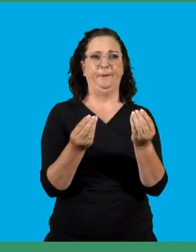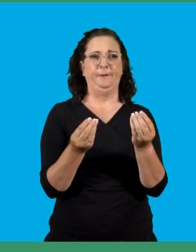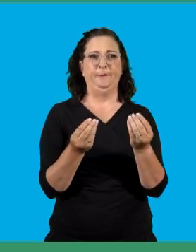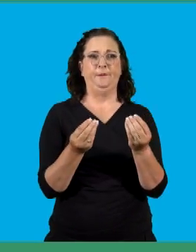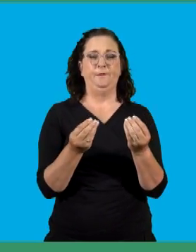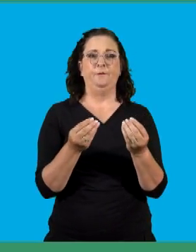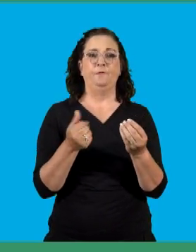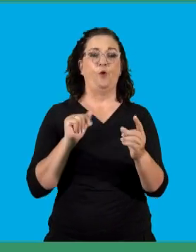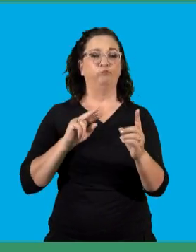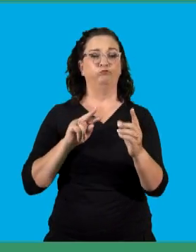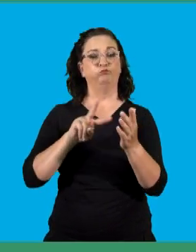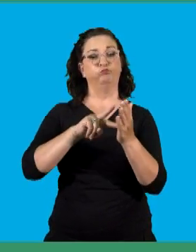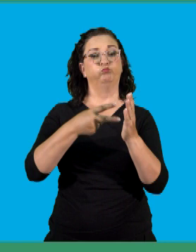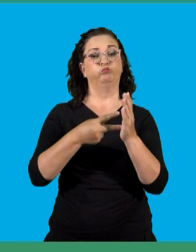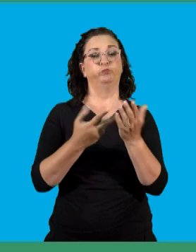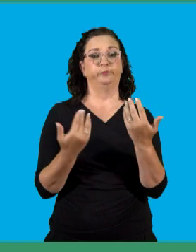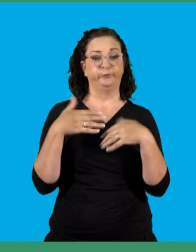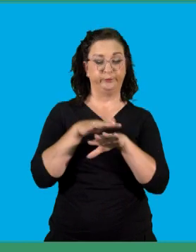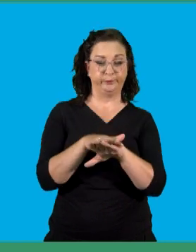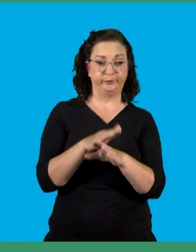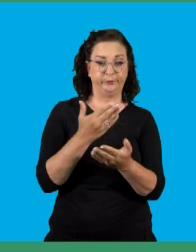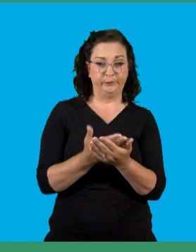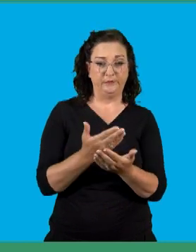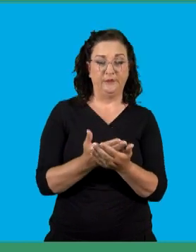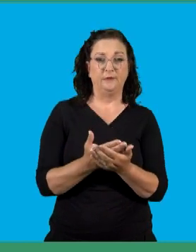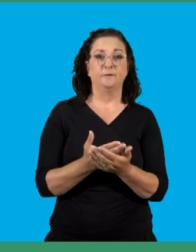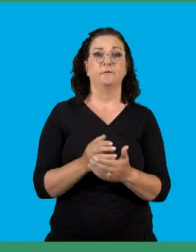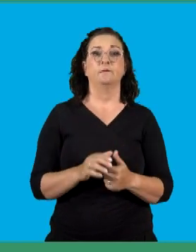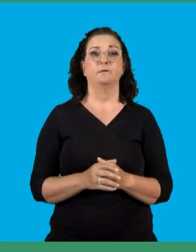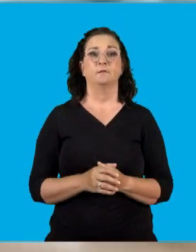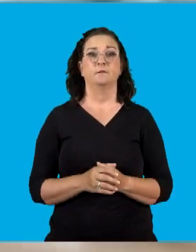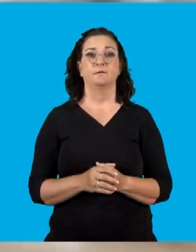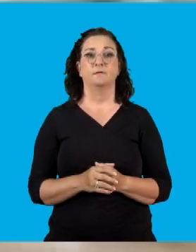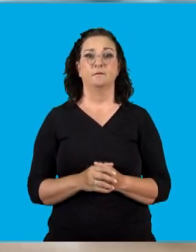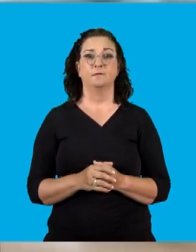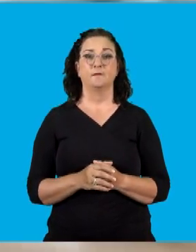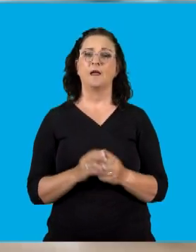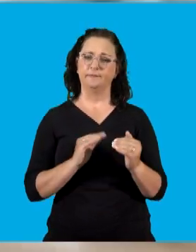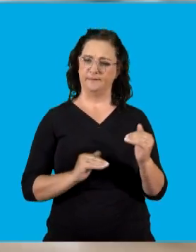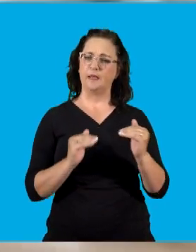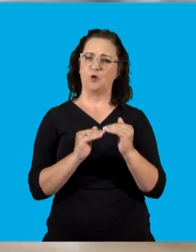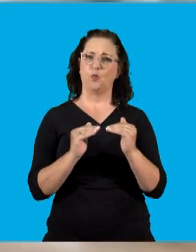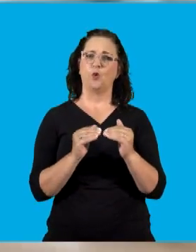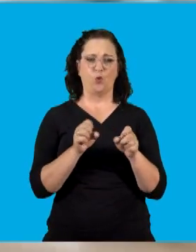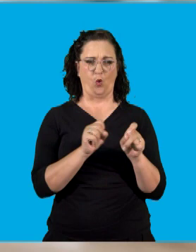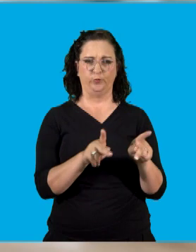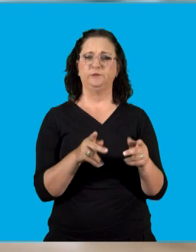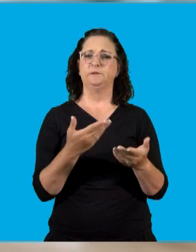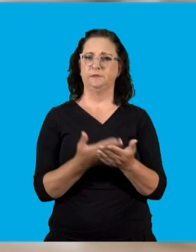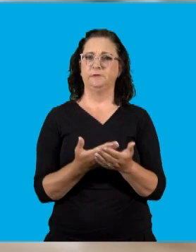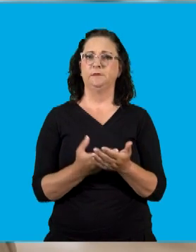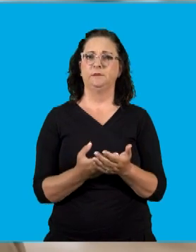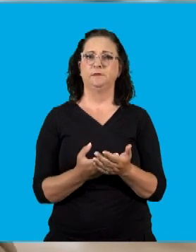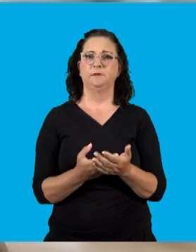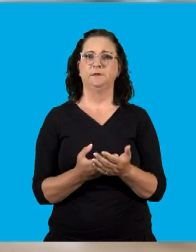of inclusivity, or the purpose of inclusivity, is to make sure that it creates actually equal opportunities for